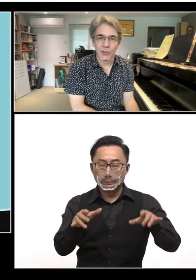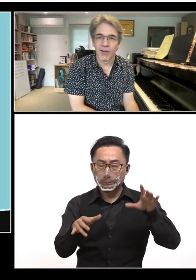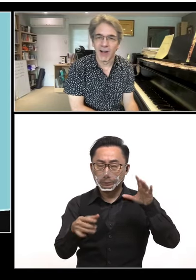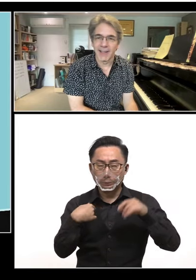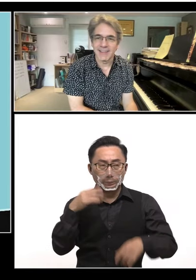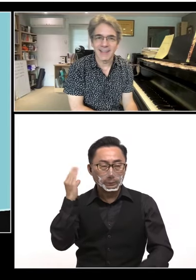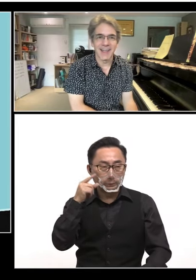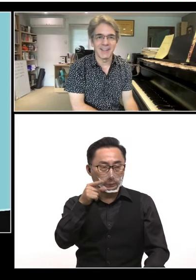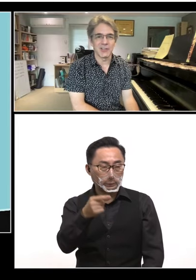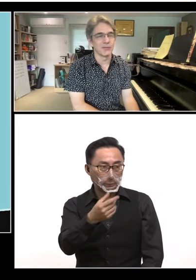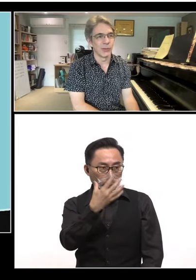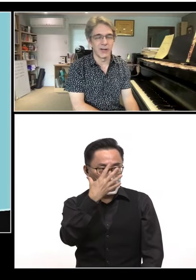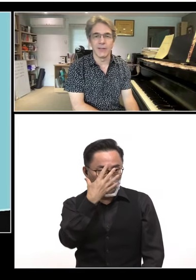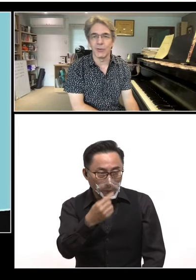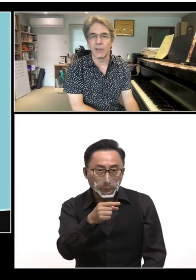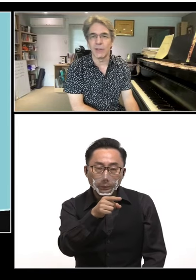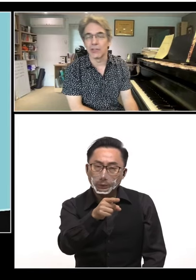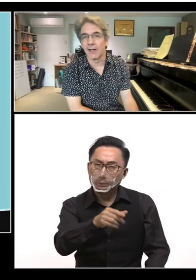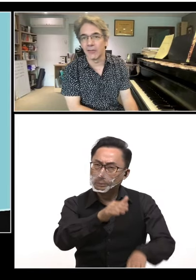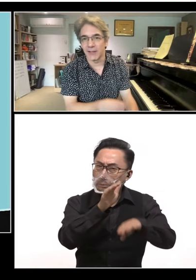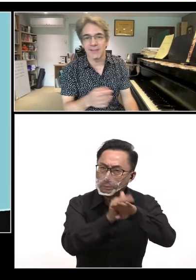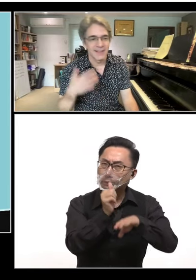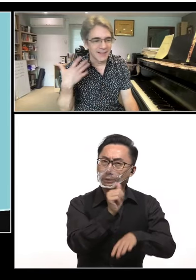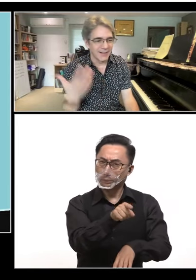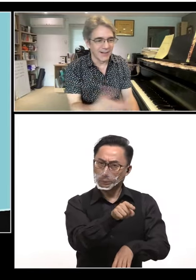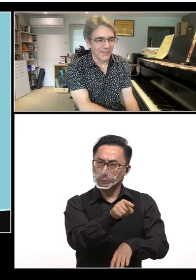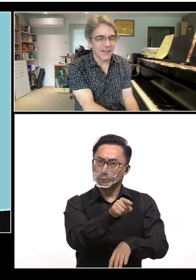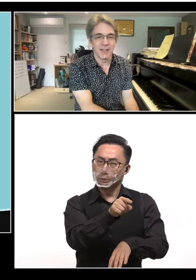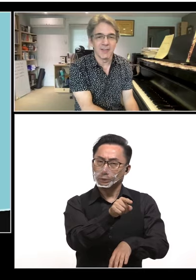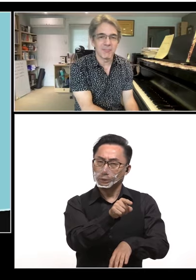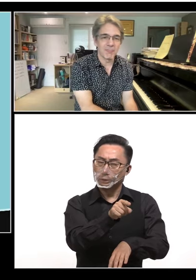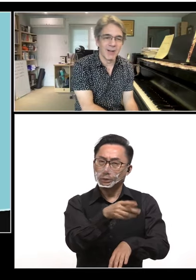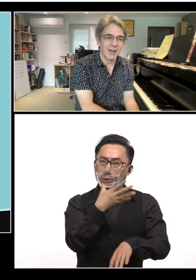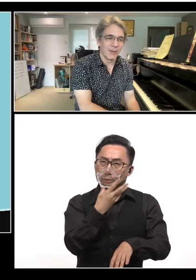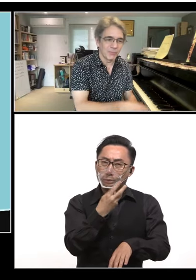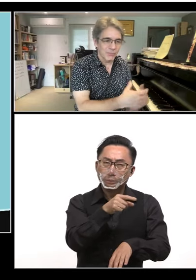very refined, and it's rare that you hear a child that that can